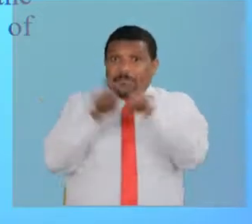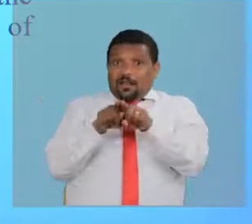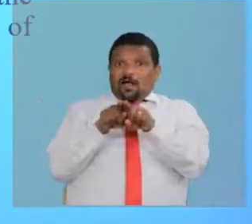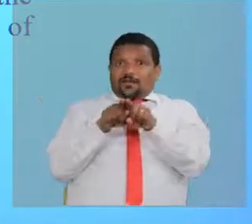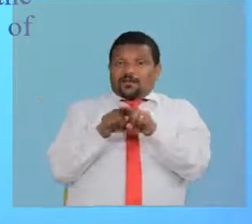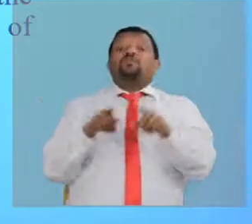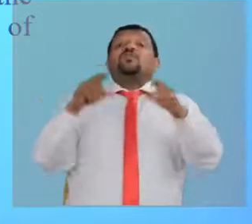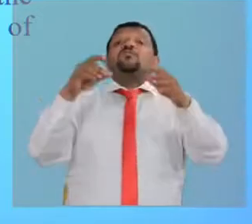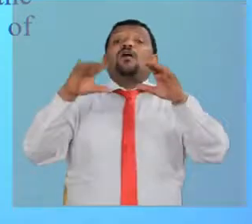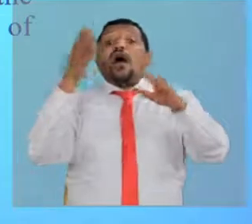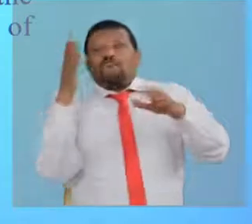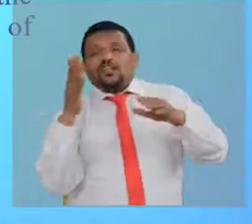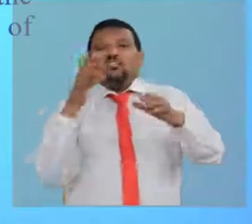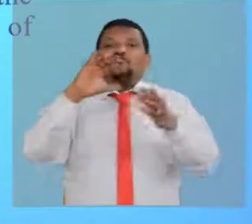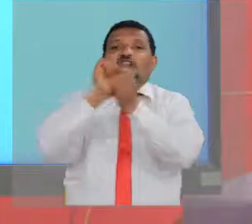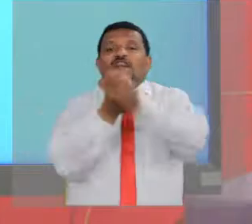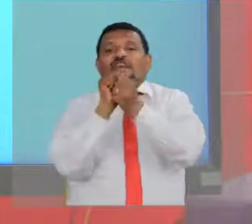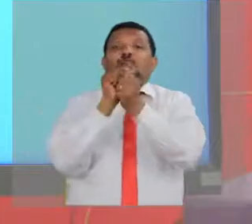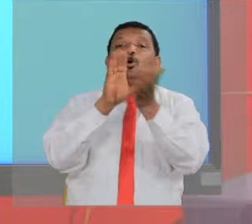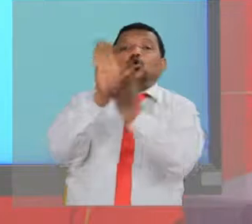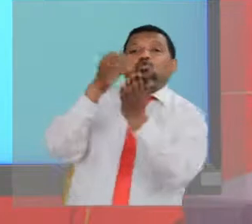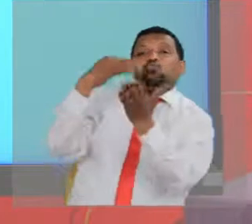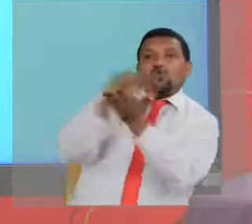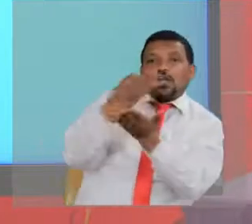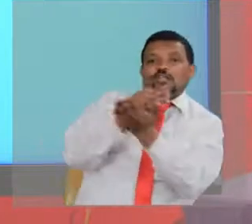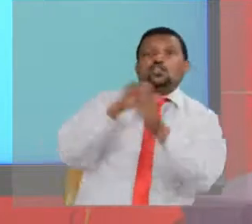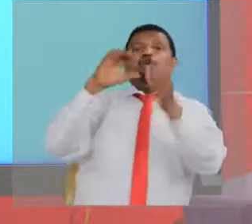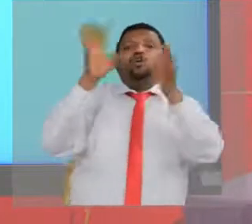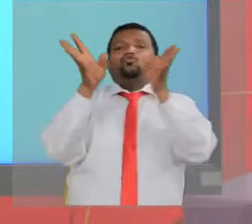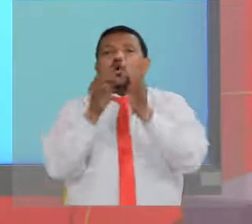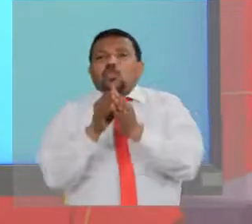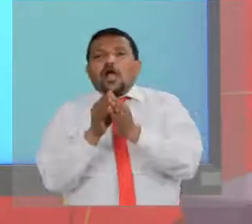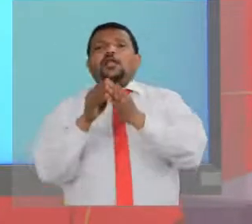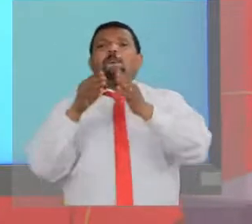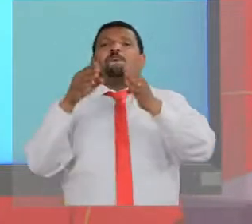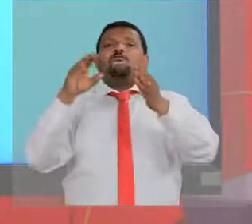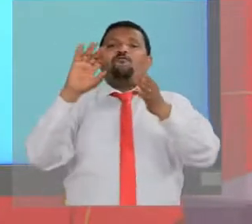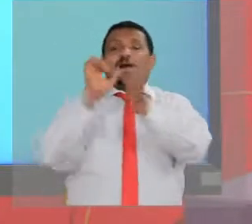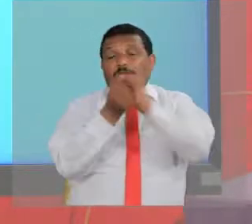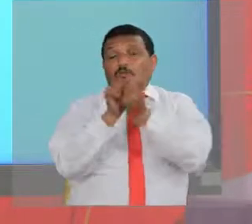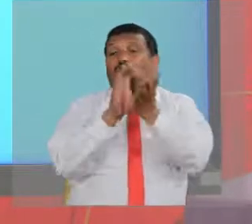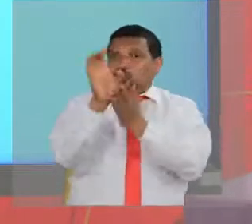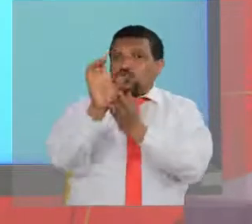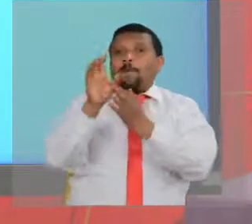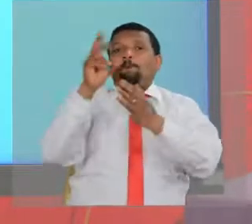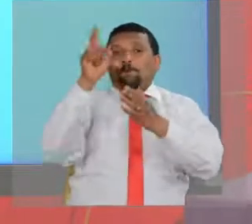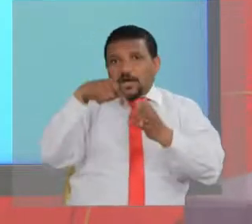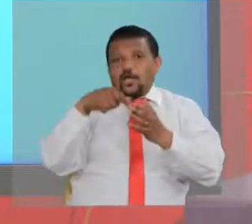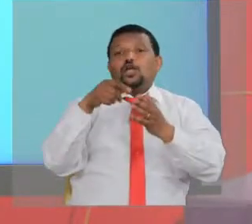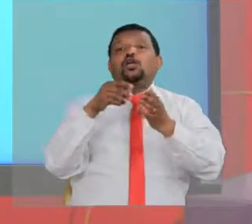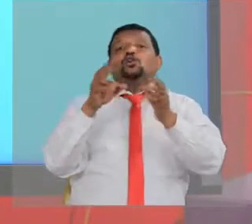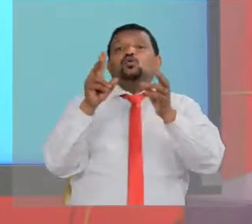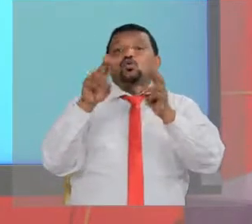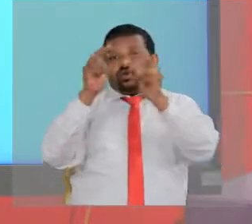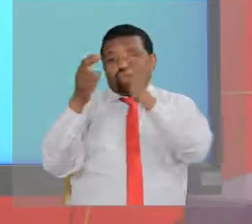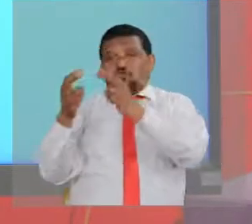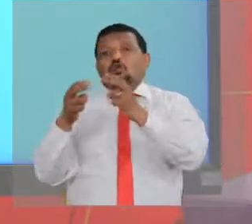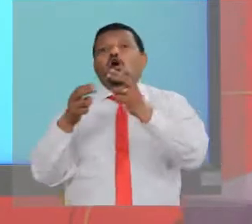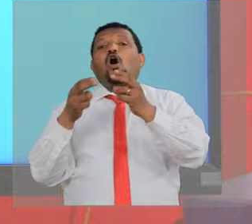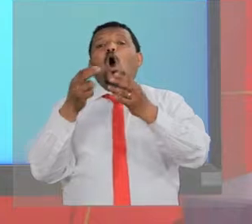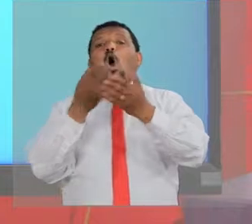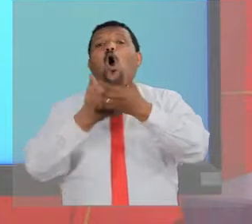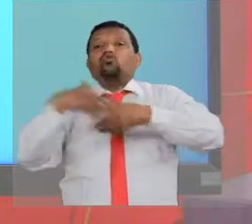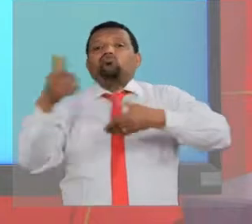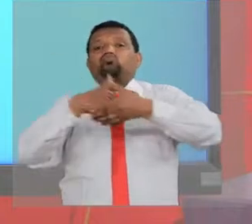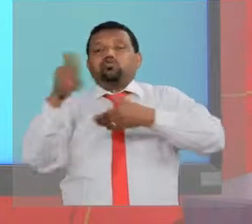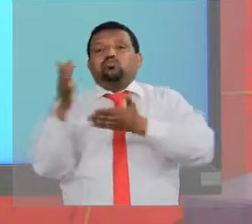Similarly, the average variable cost of production is the total variable cost per unit of the output produced and sold.